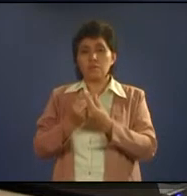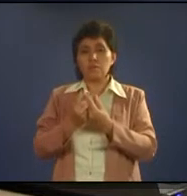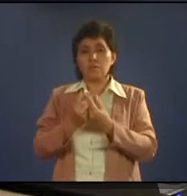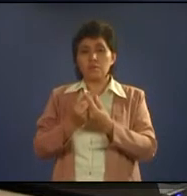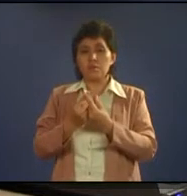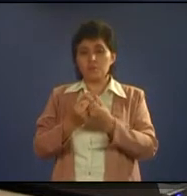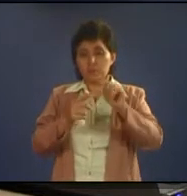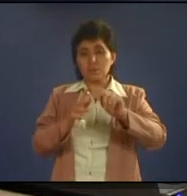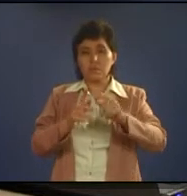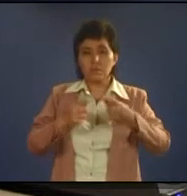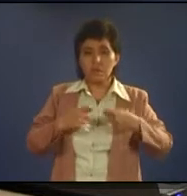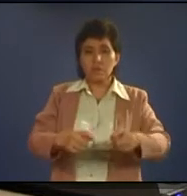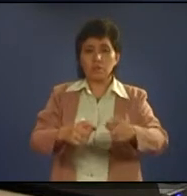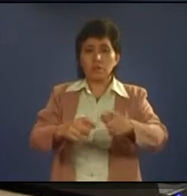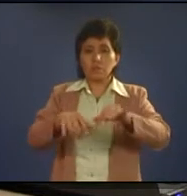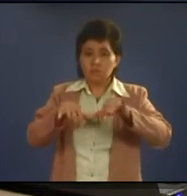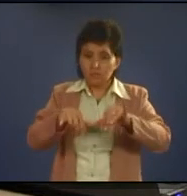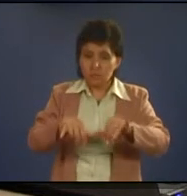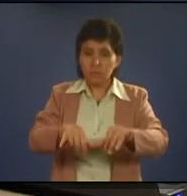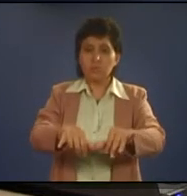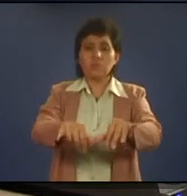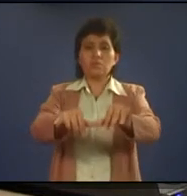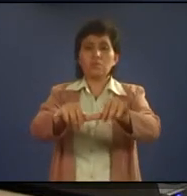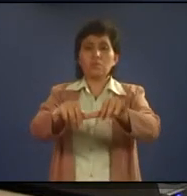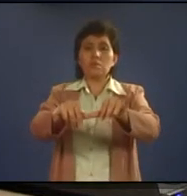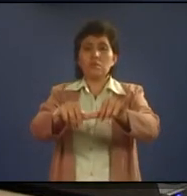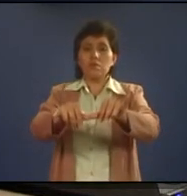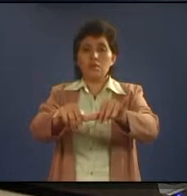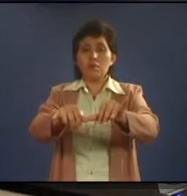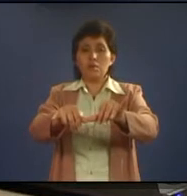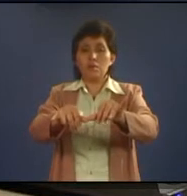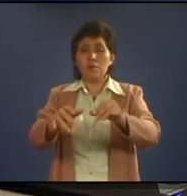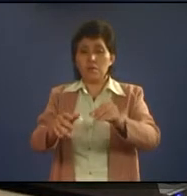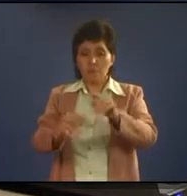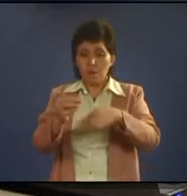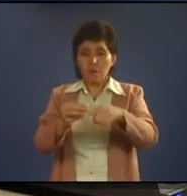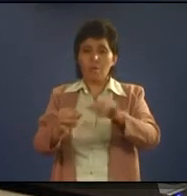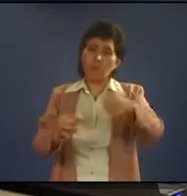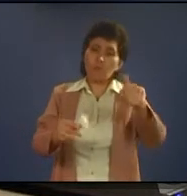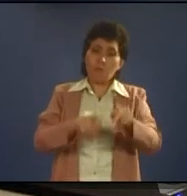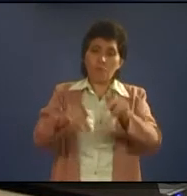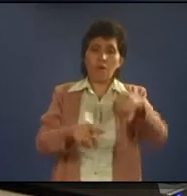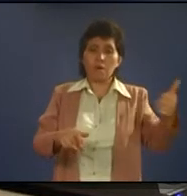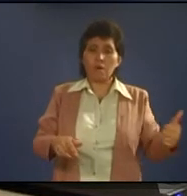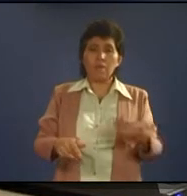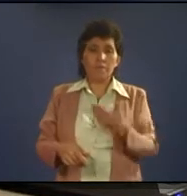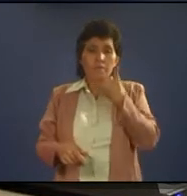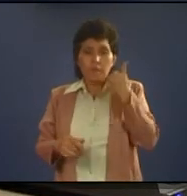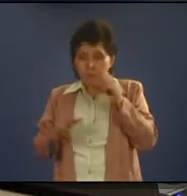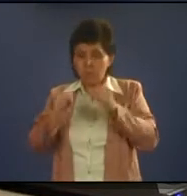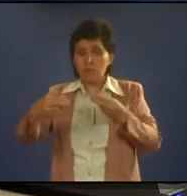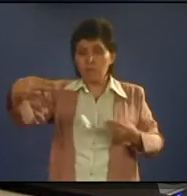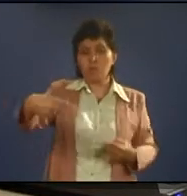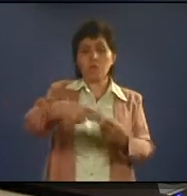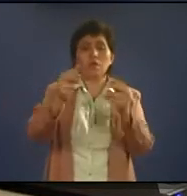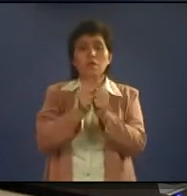look between the weakness of you and other people and just try to balance it out, okay? And try to take a bit of